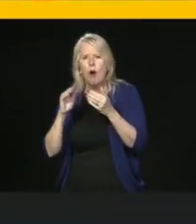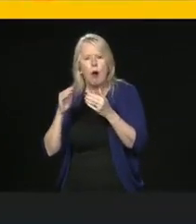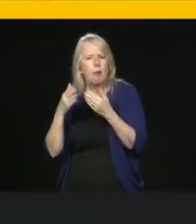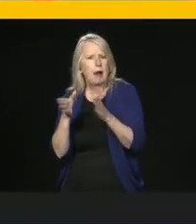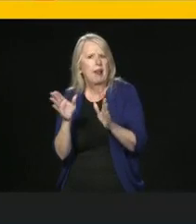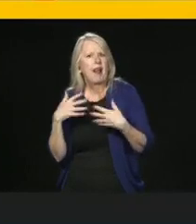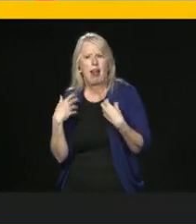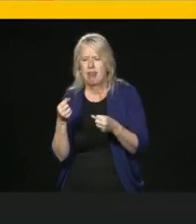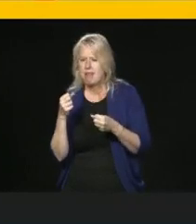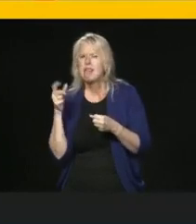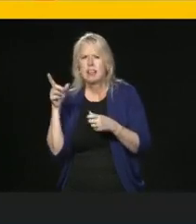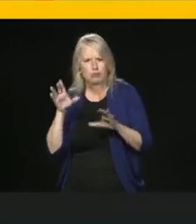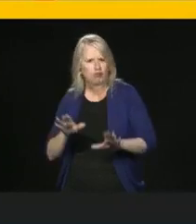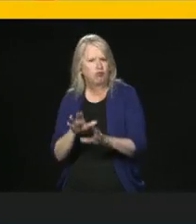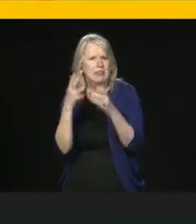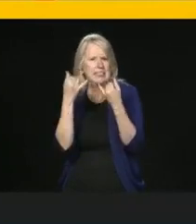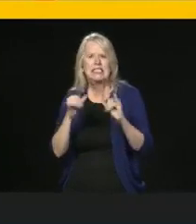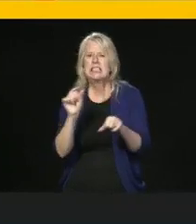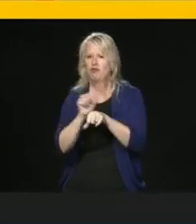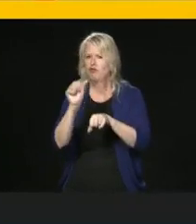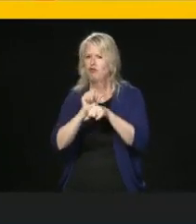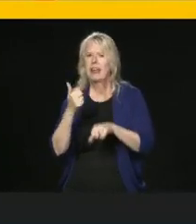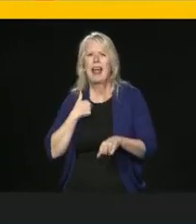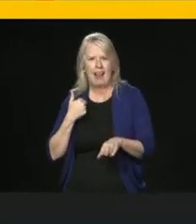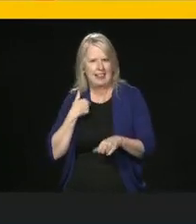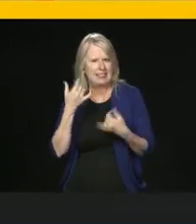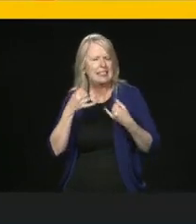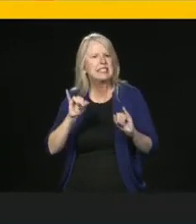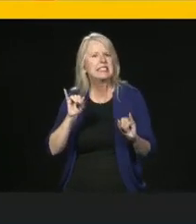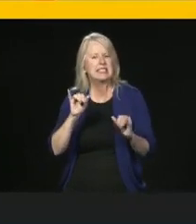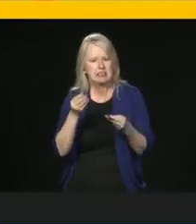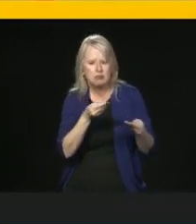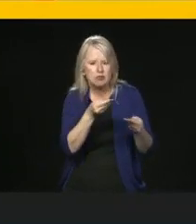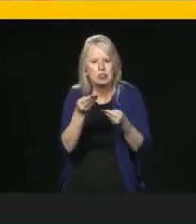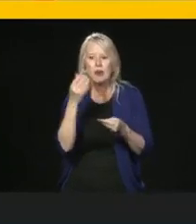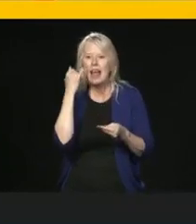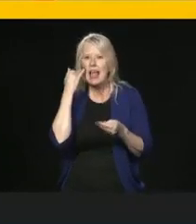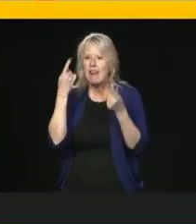Canada's strategy. So if you have a traveler who's come in with